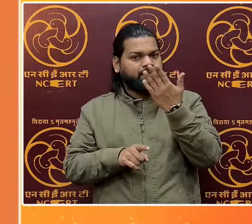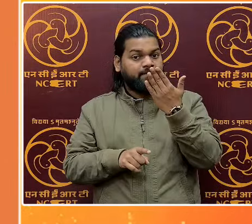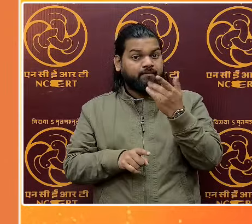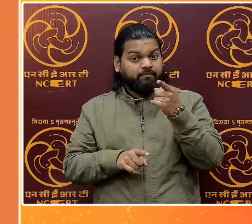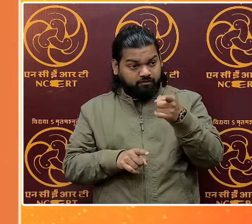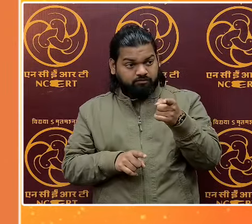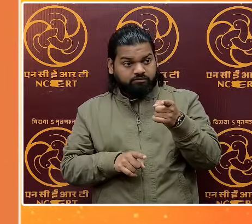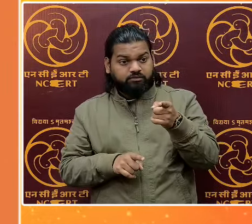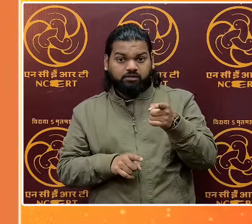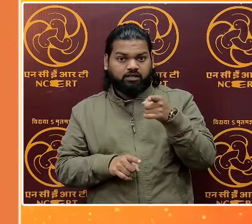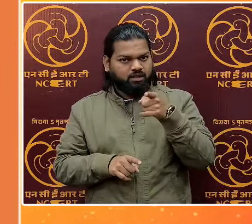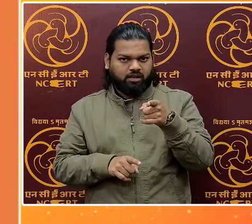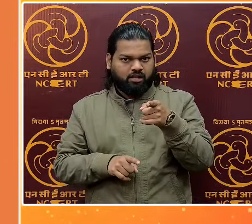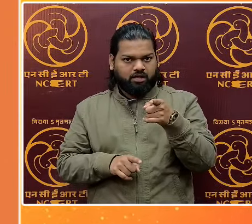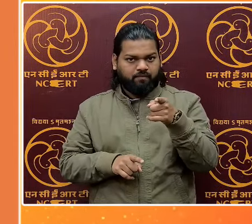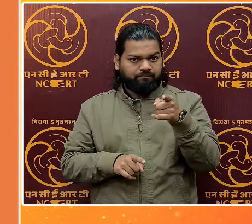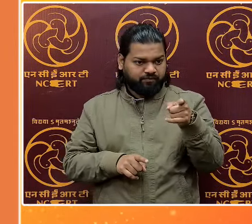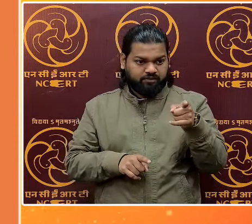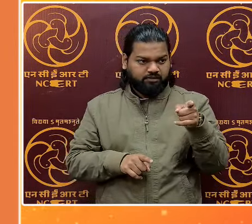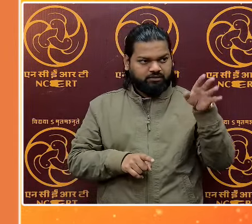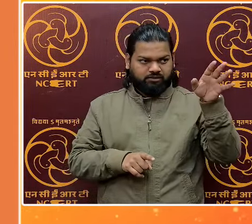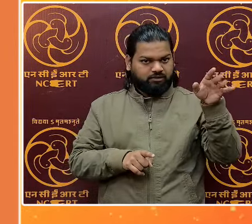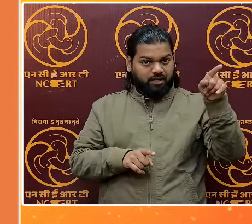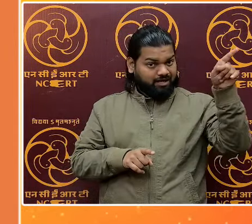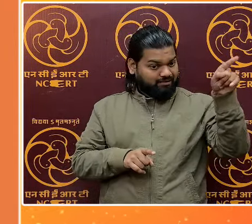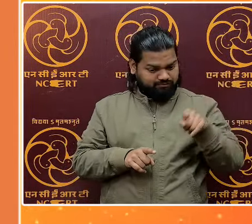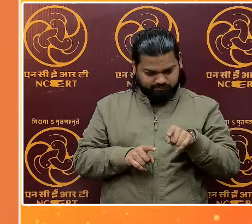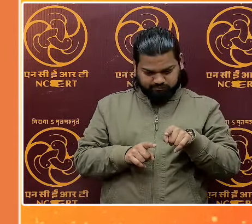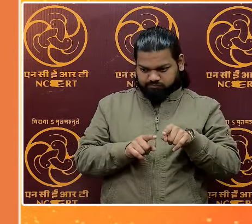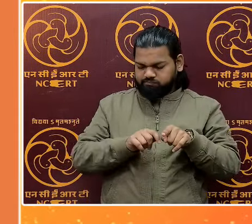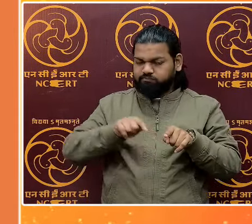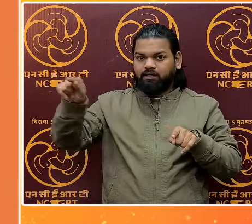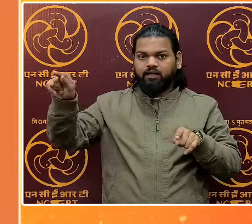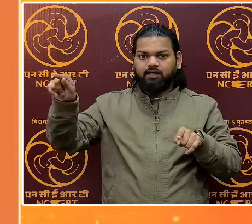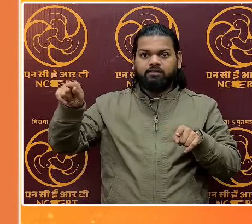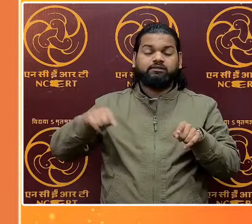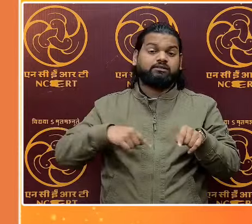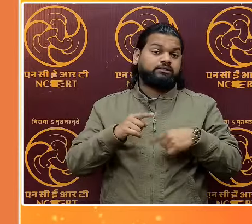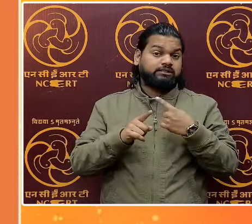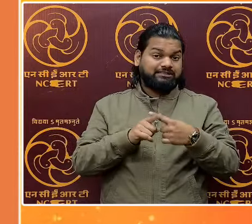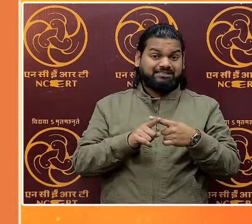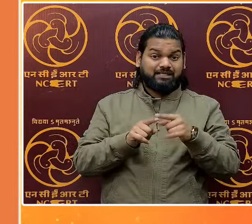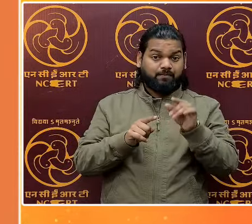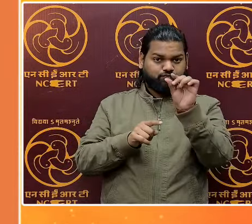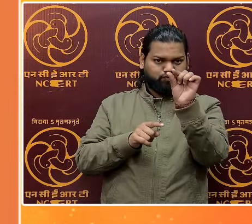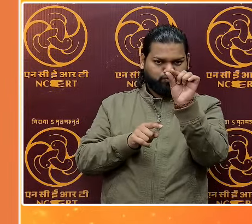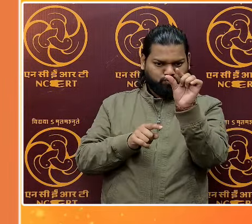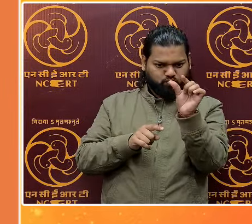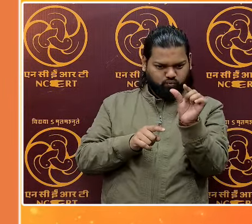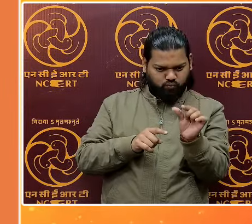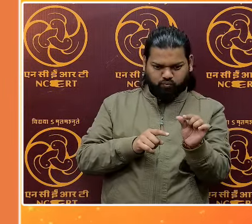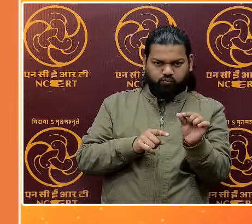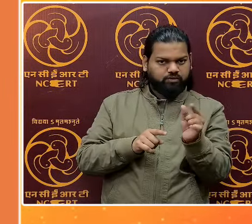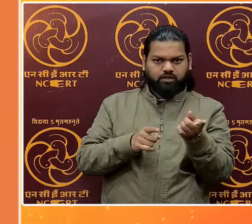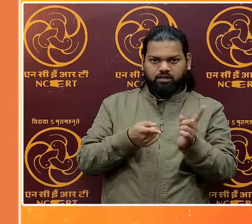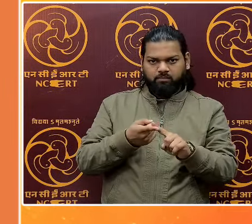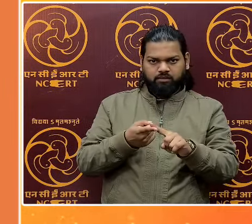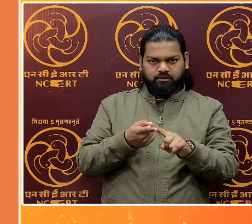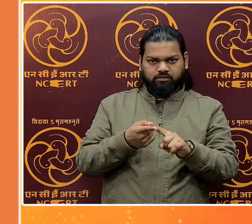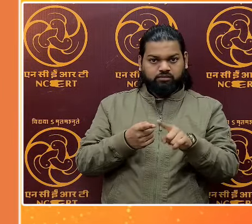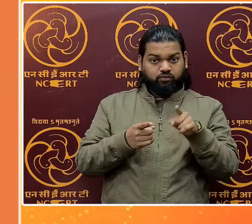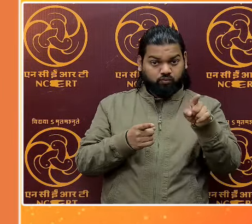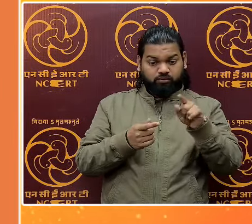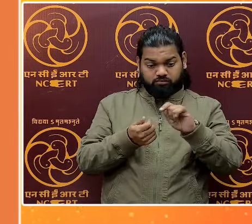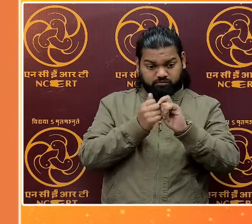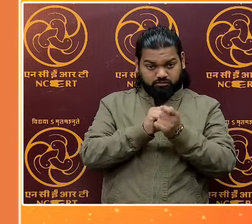the light is getting bounced back. In concave mirror, you see concave mirrors are the converging